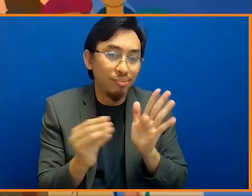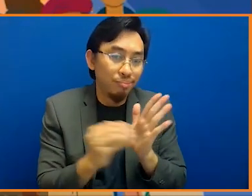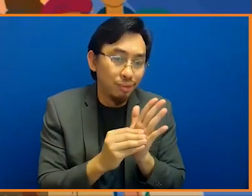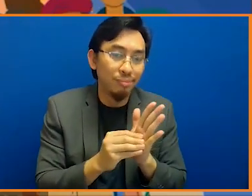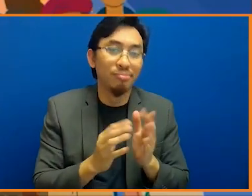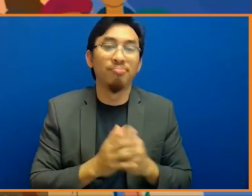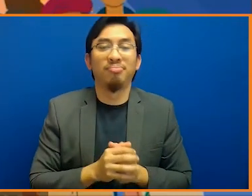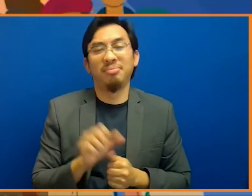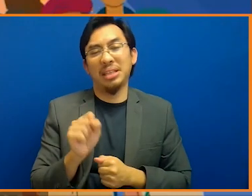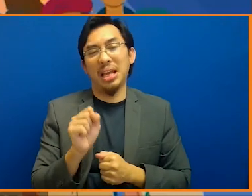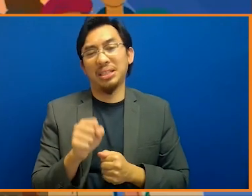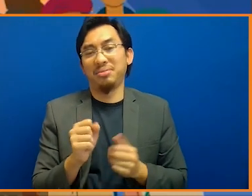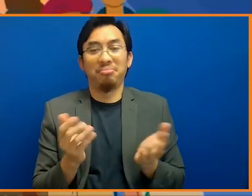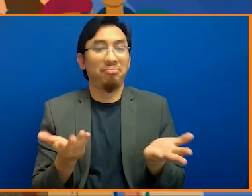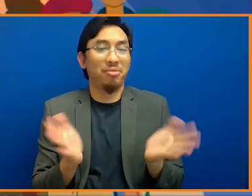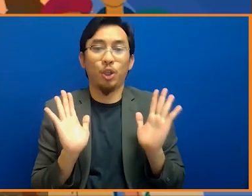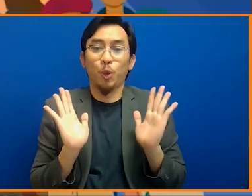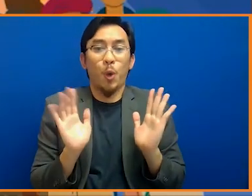So